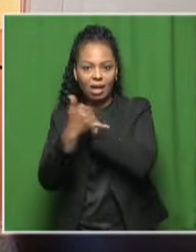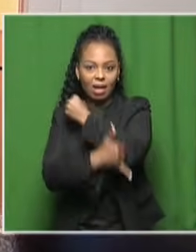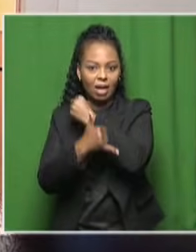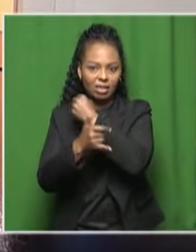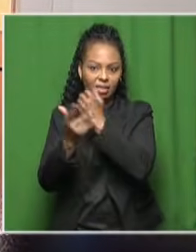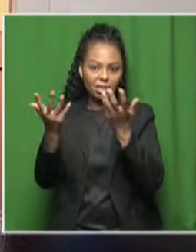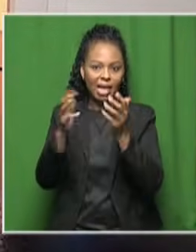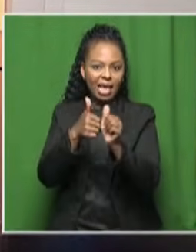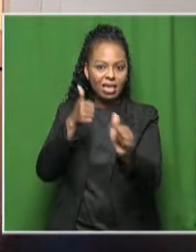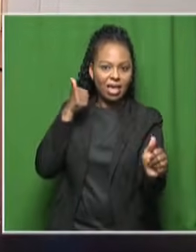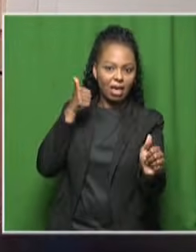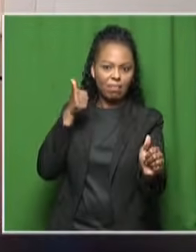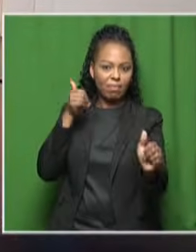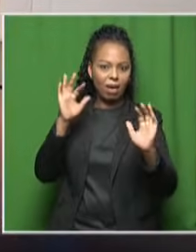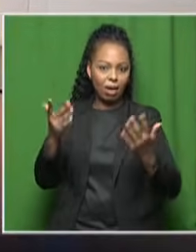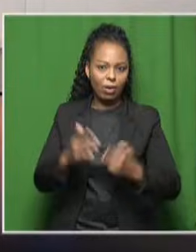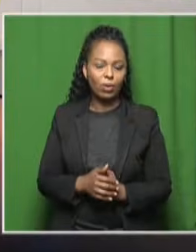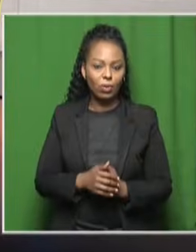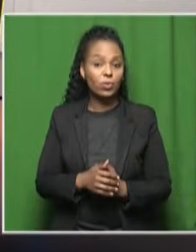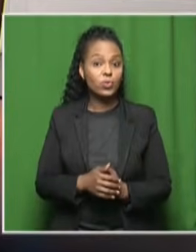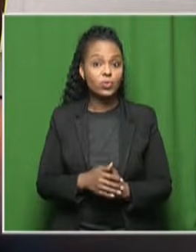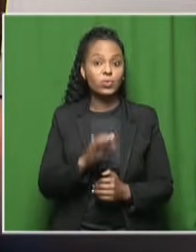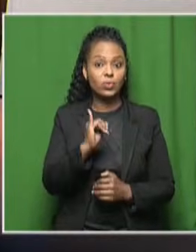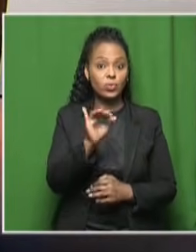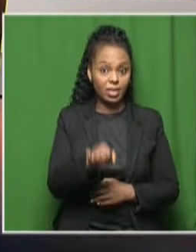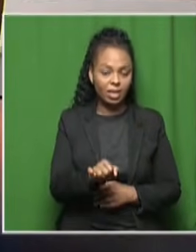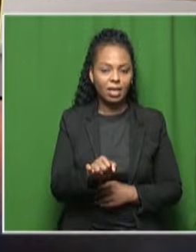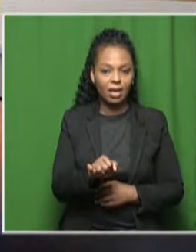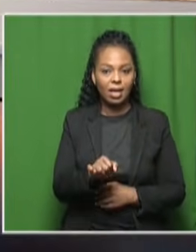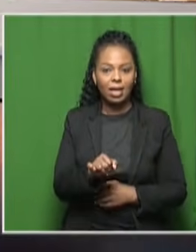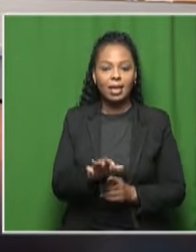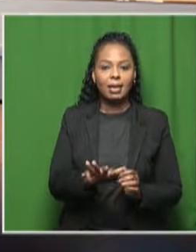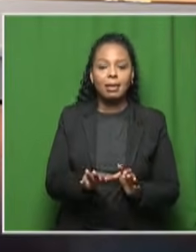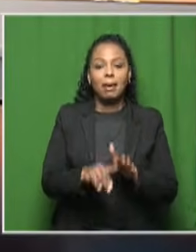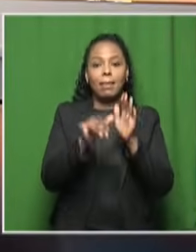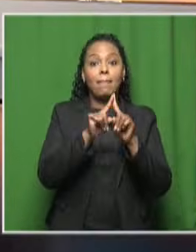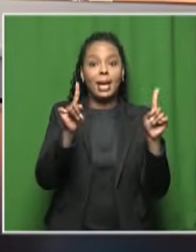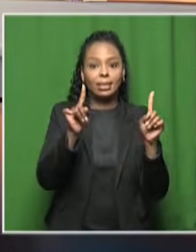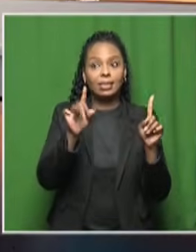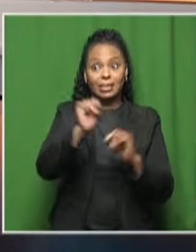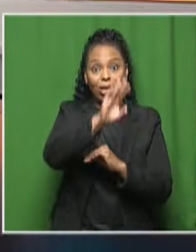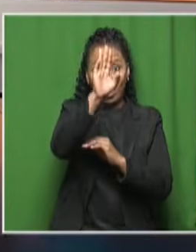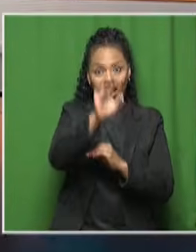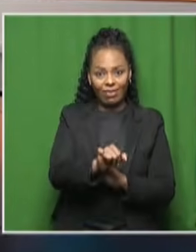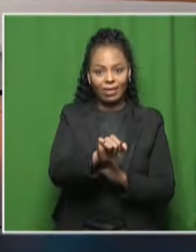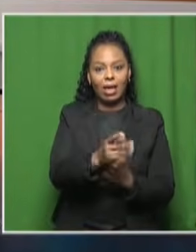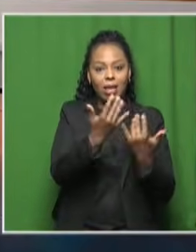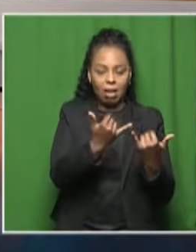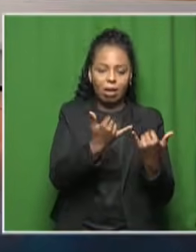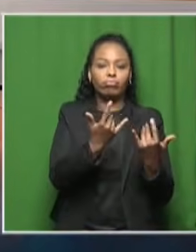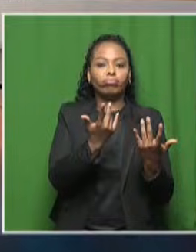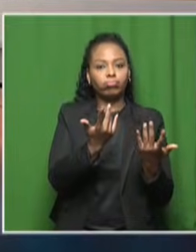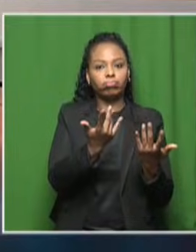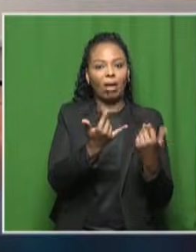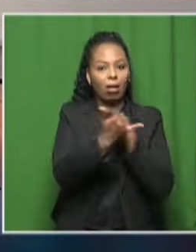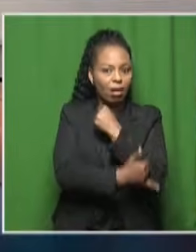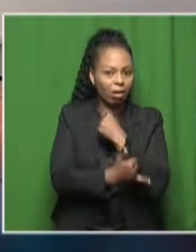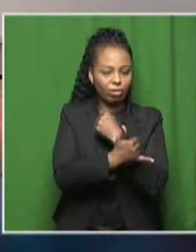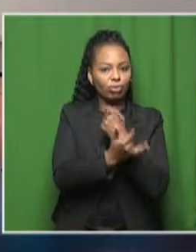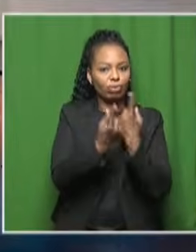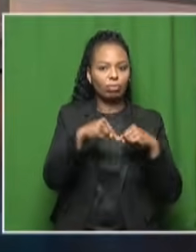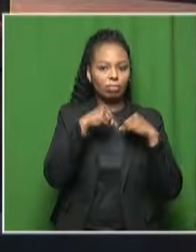big is that gap currently? It's quite significant. But as I already alluded to, South Africa has already got pockets